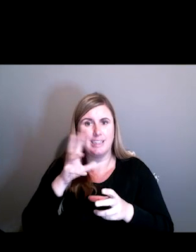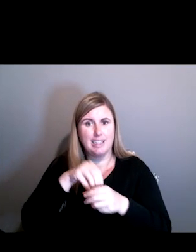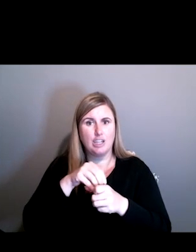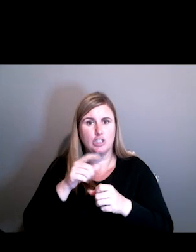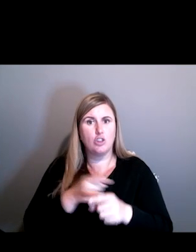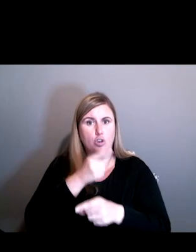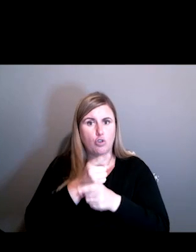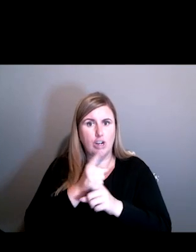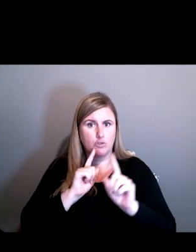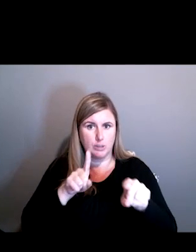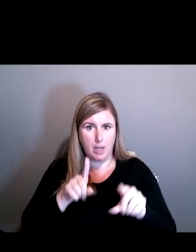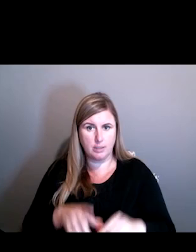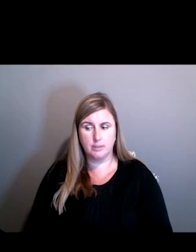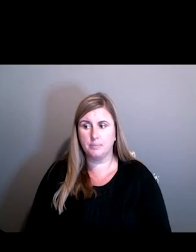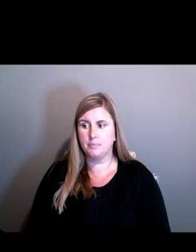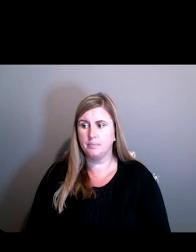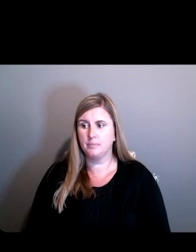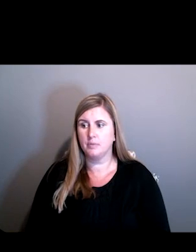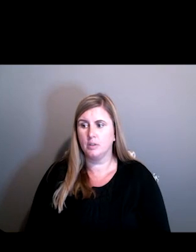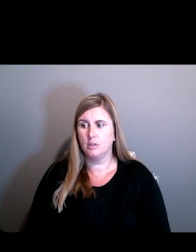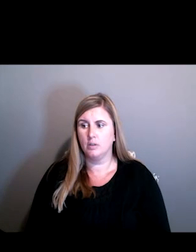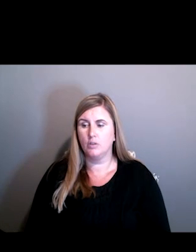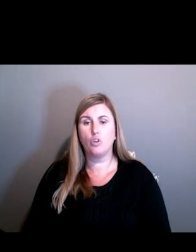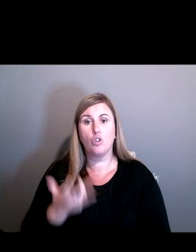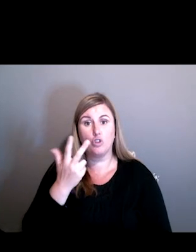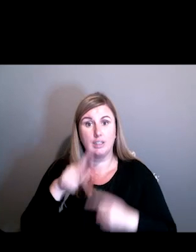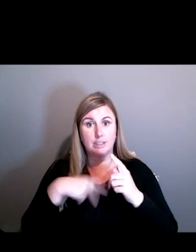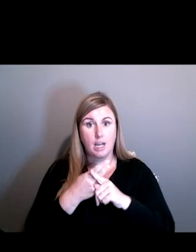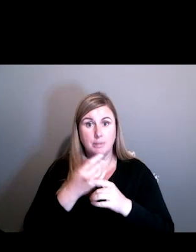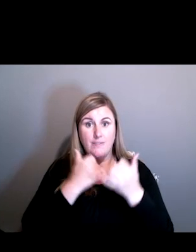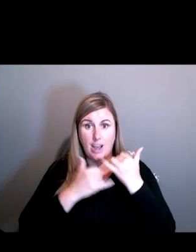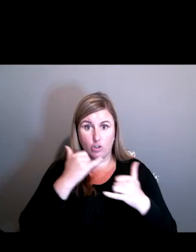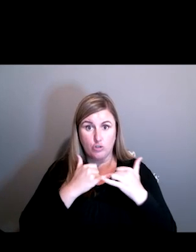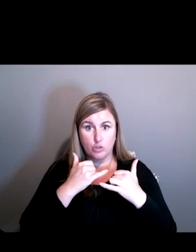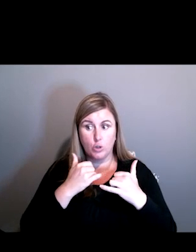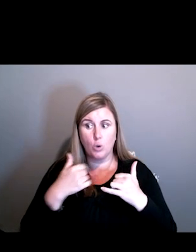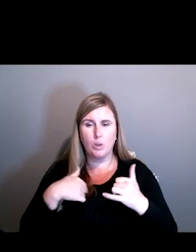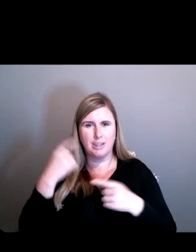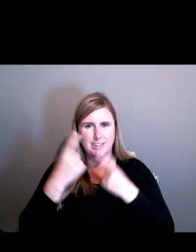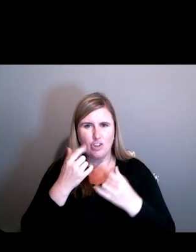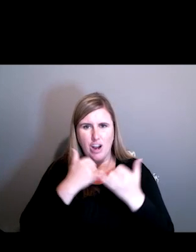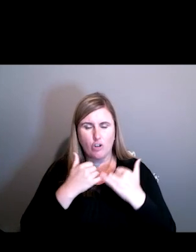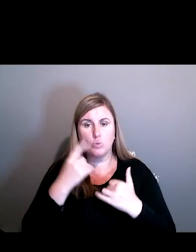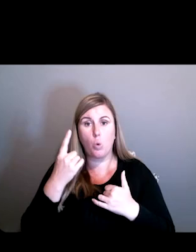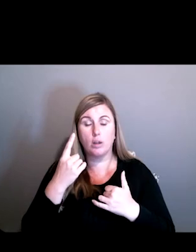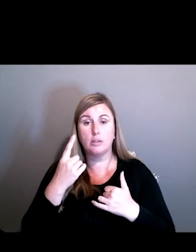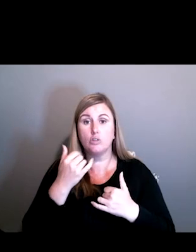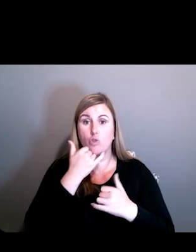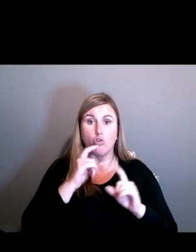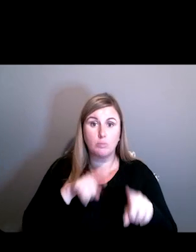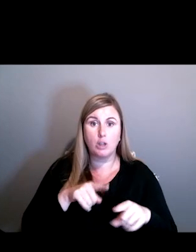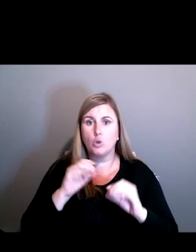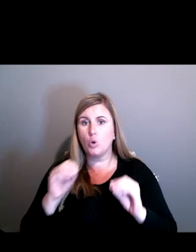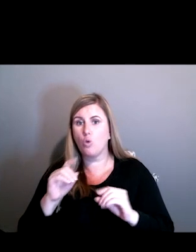learner is engaging in the correct response. There are 3 types of errors that we